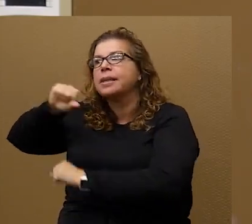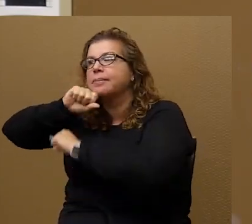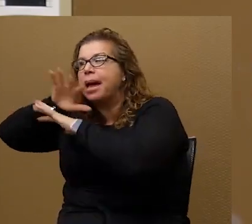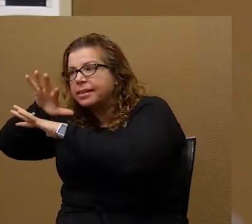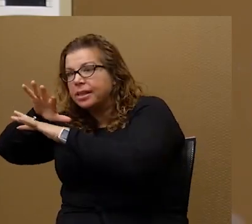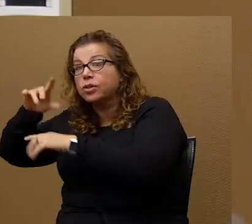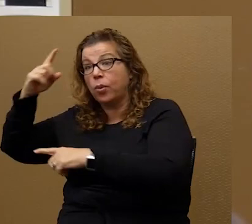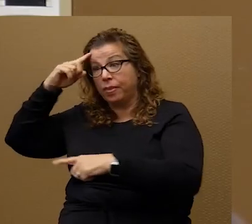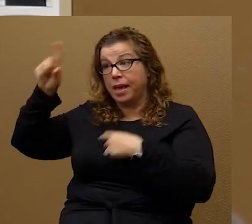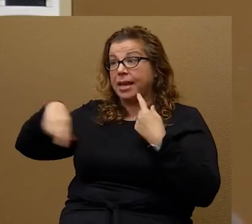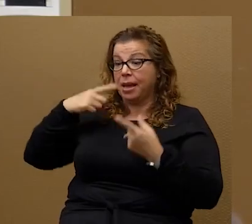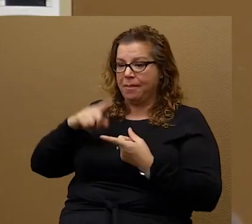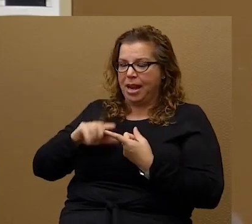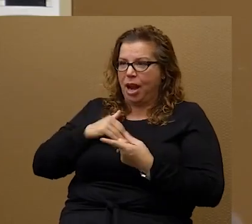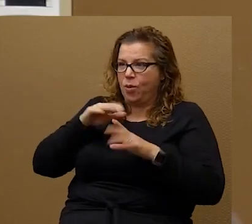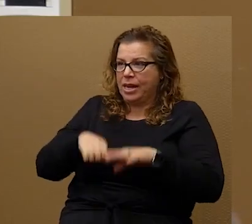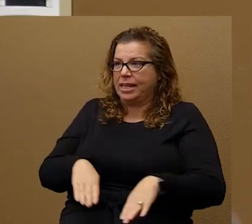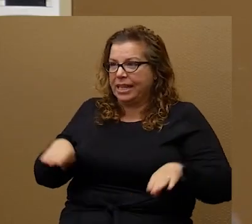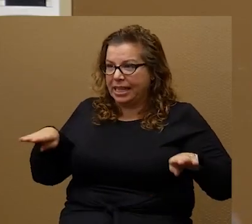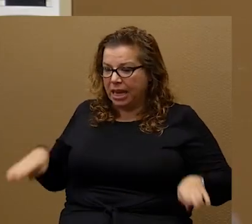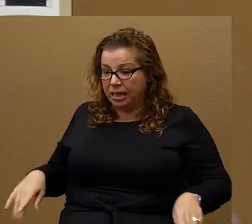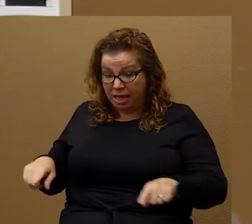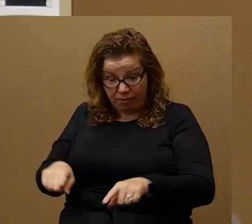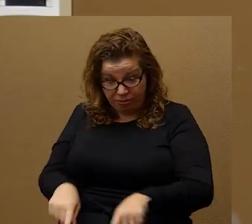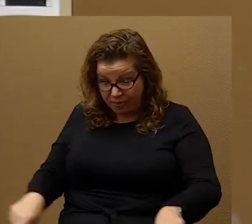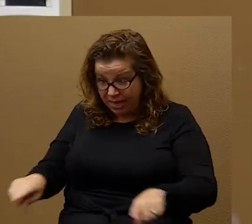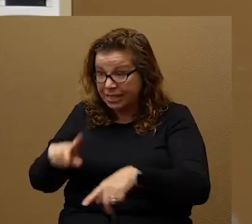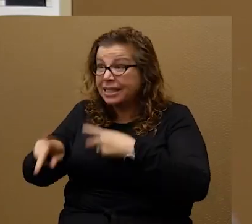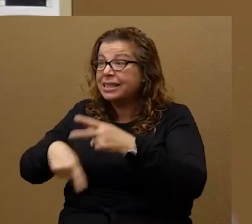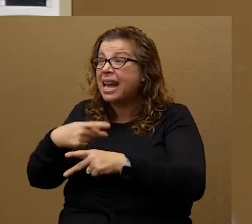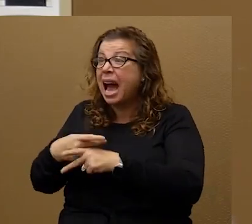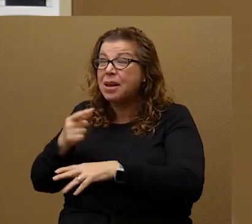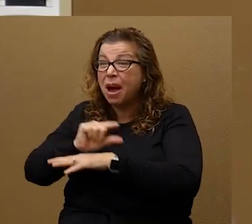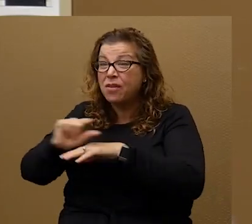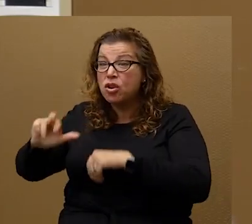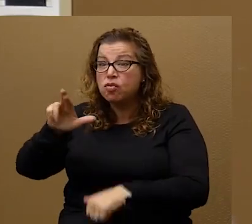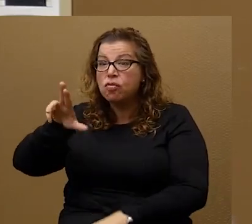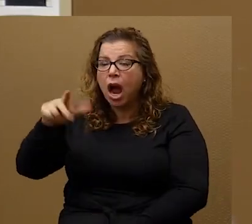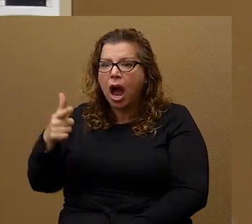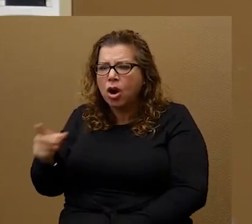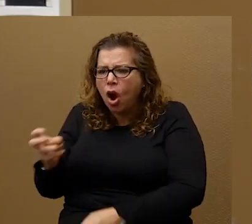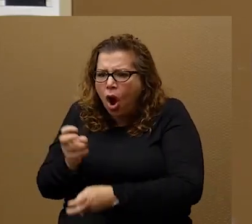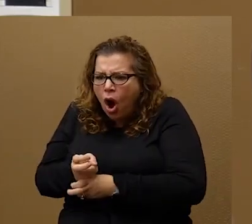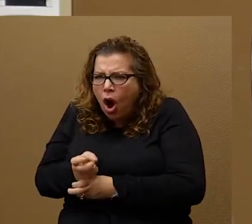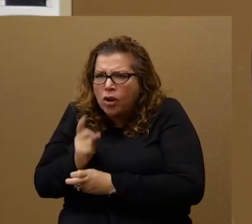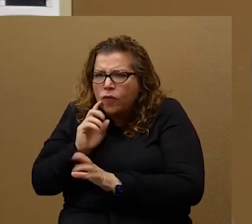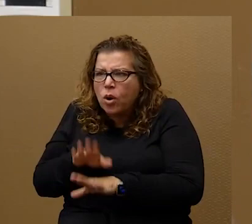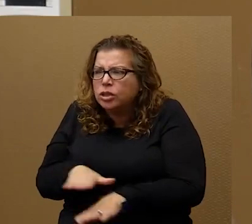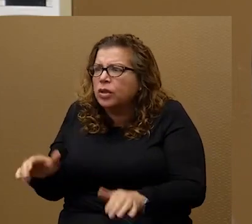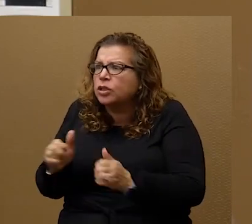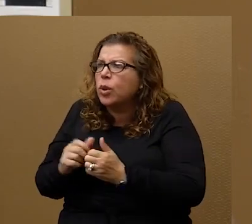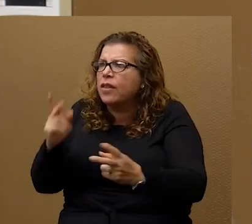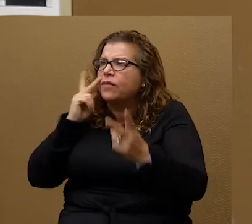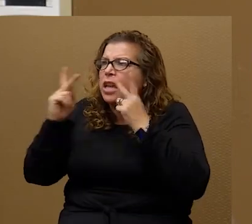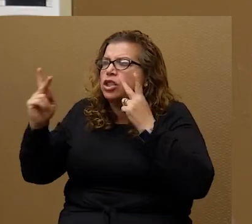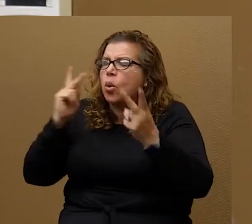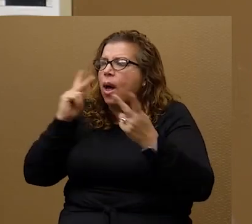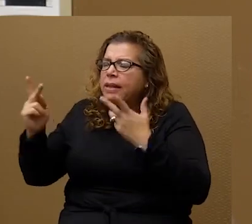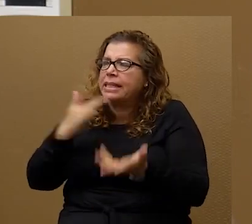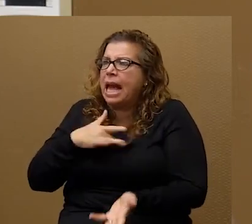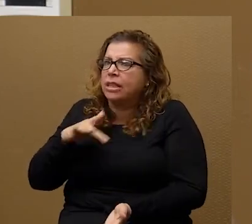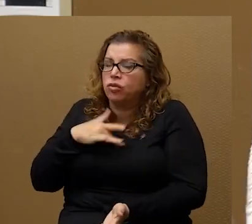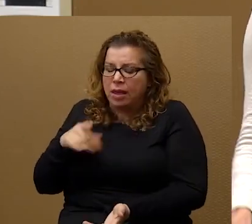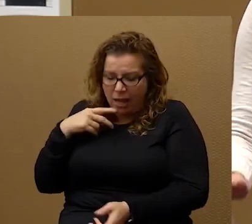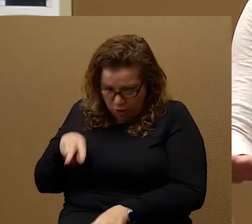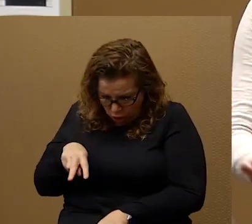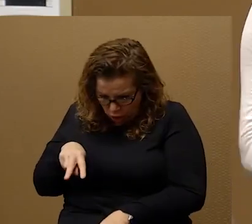about our classrooms. This kind of floor is super difficult for a child with visual sensory. They might get dizzy.